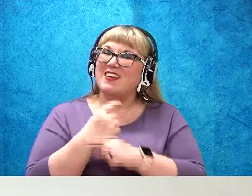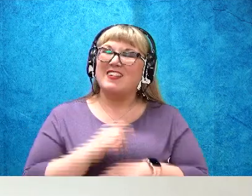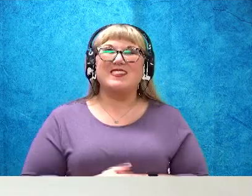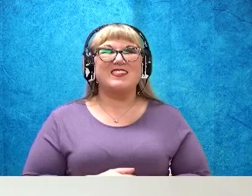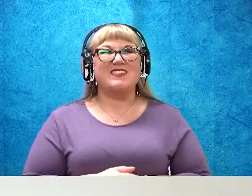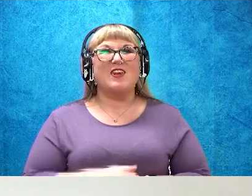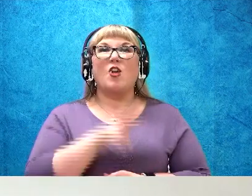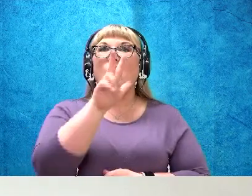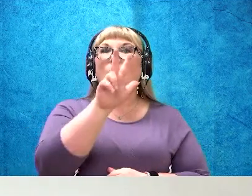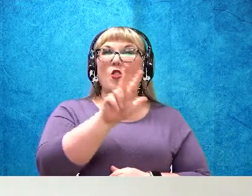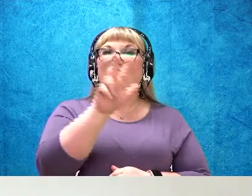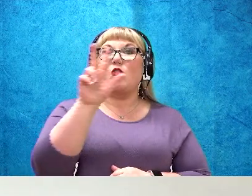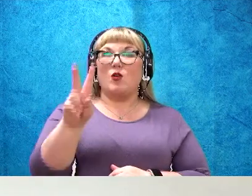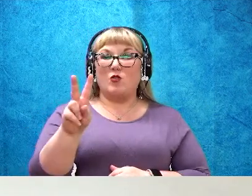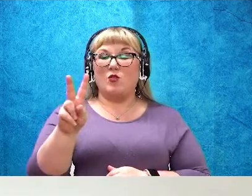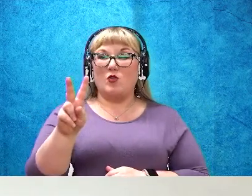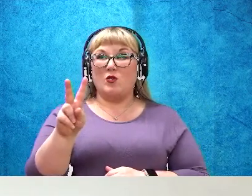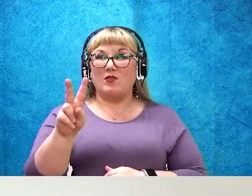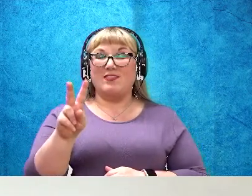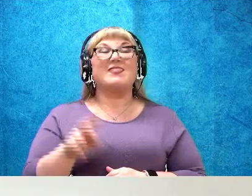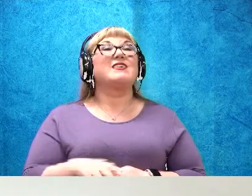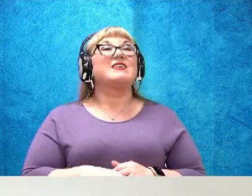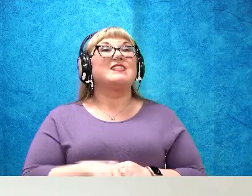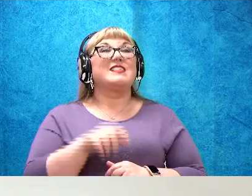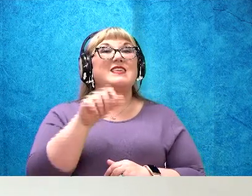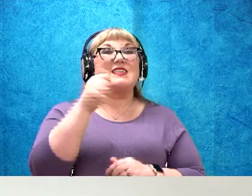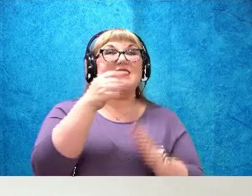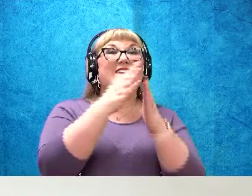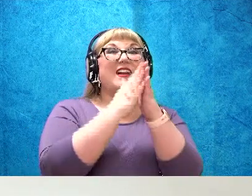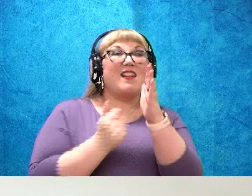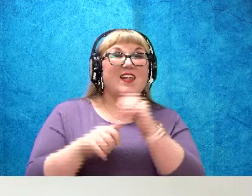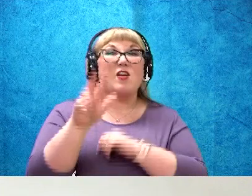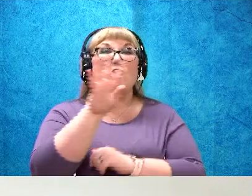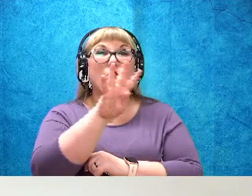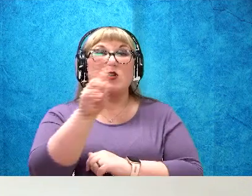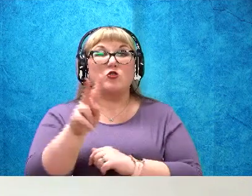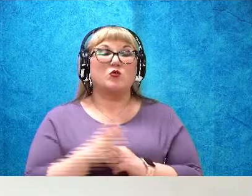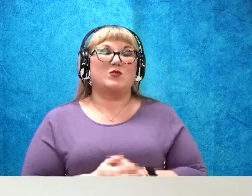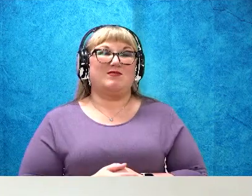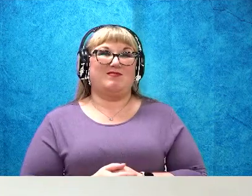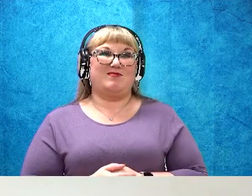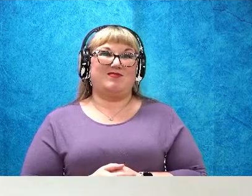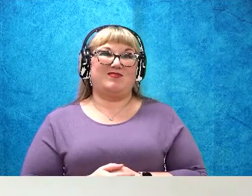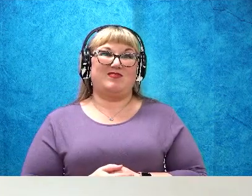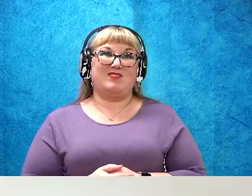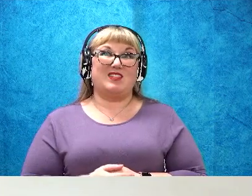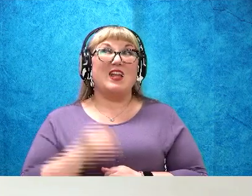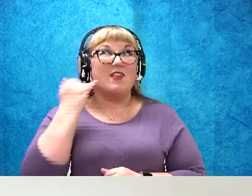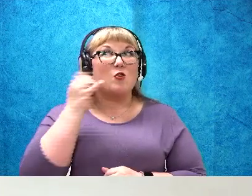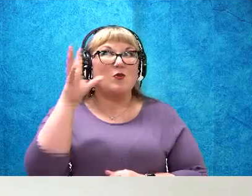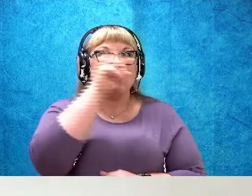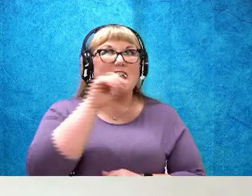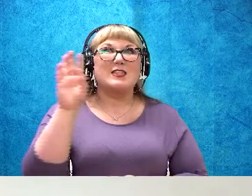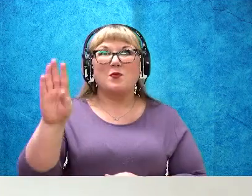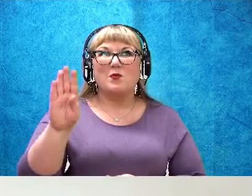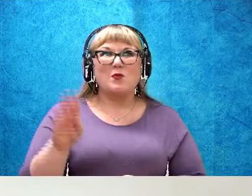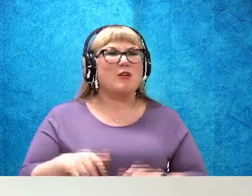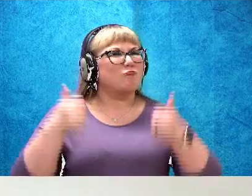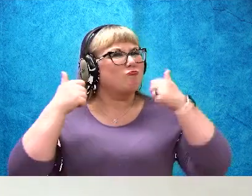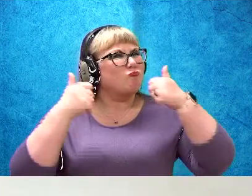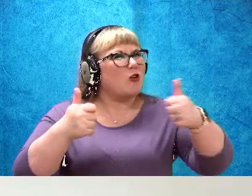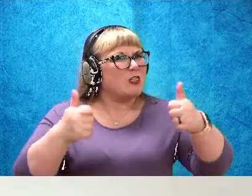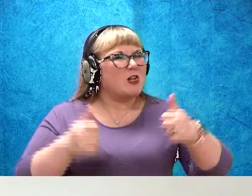32 is a 10 less than 42. So if you guessed 32 in B, you did